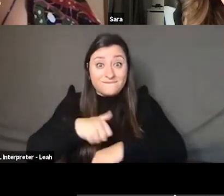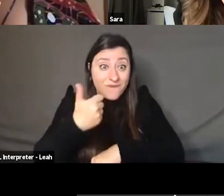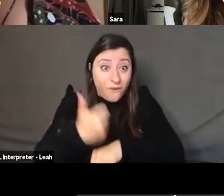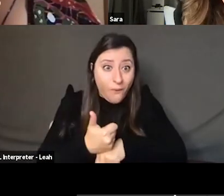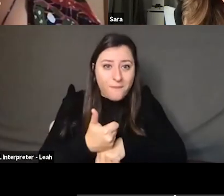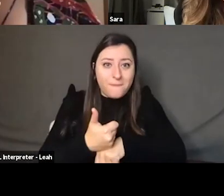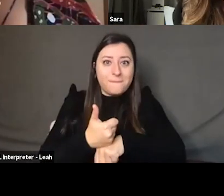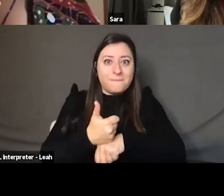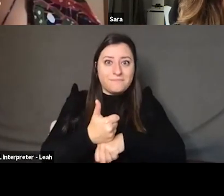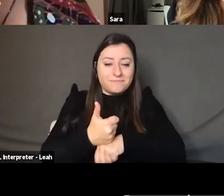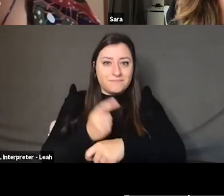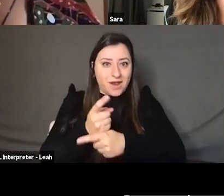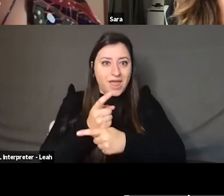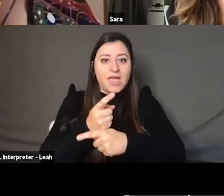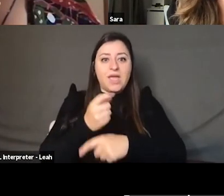front, right?